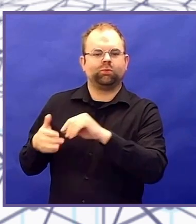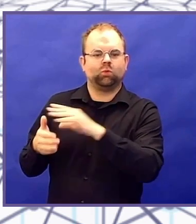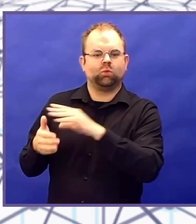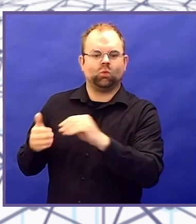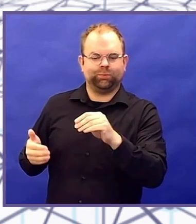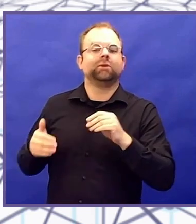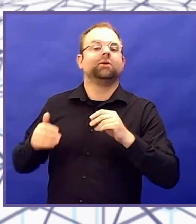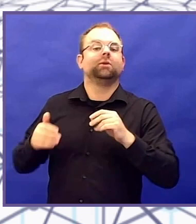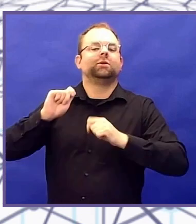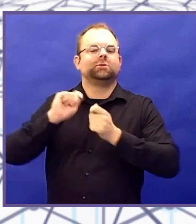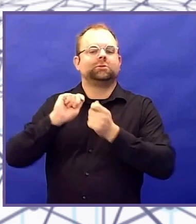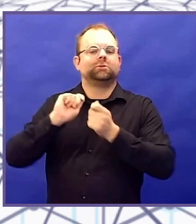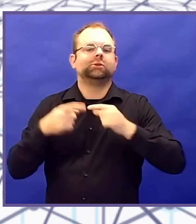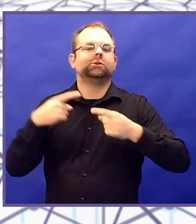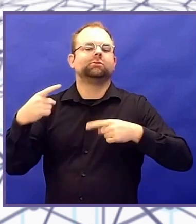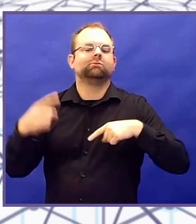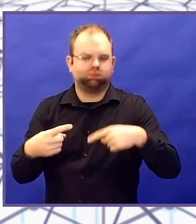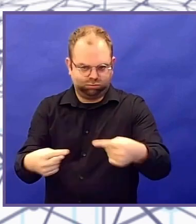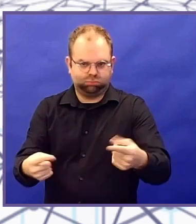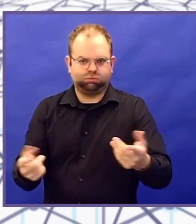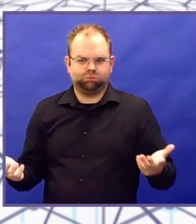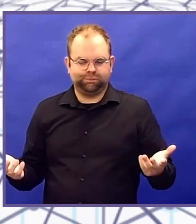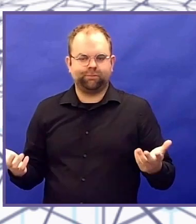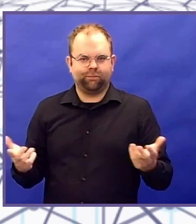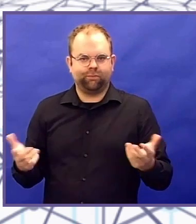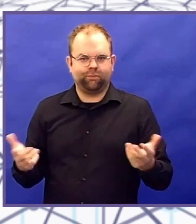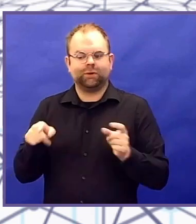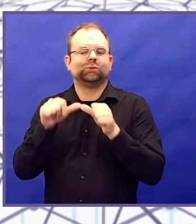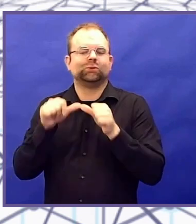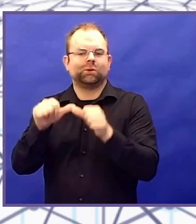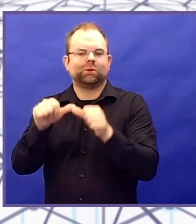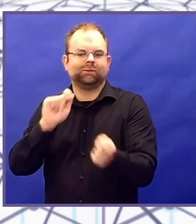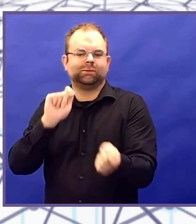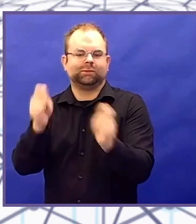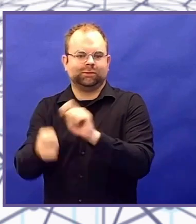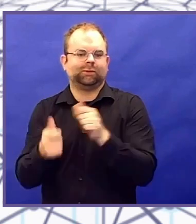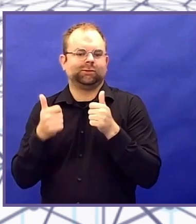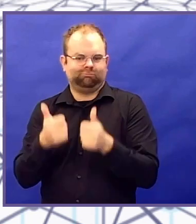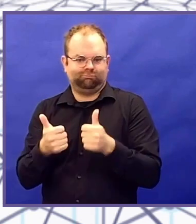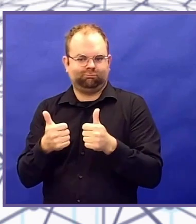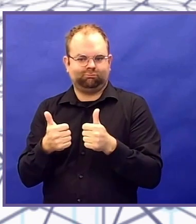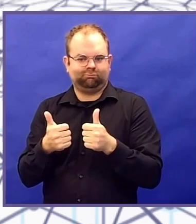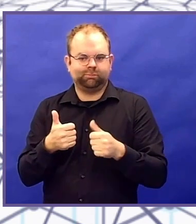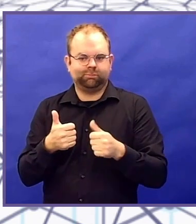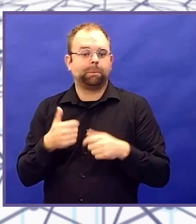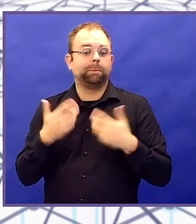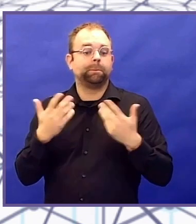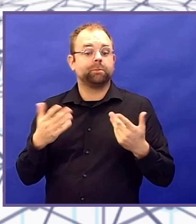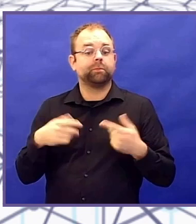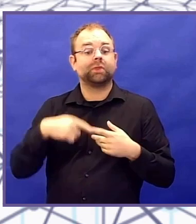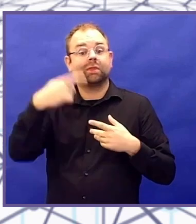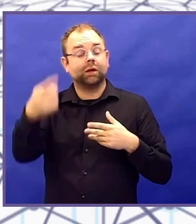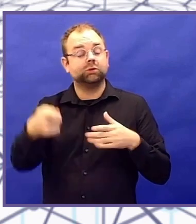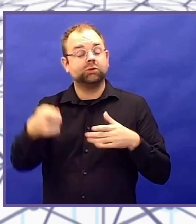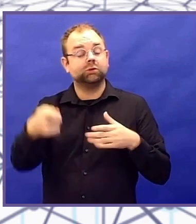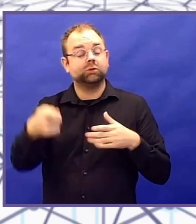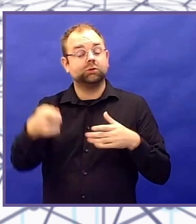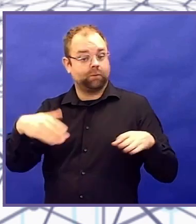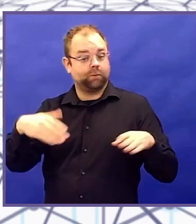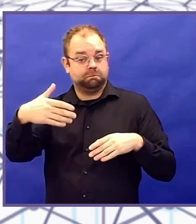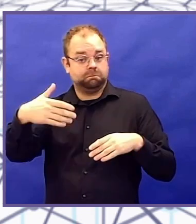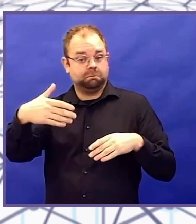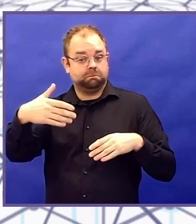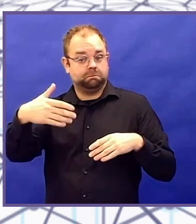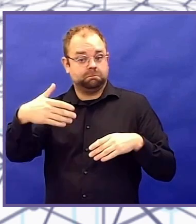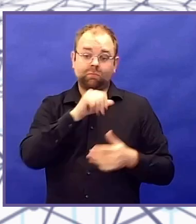it might be, it hopefully will be accessible from the start. Would that advice have helped me? Well,